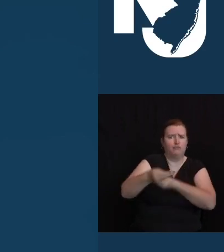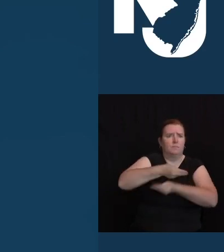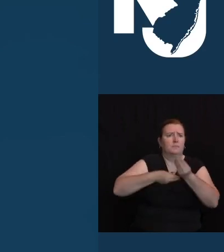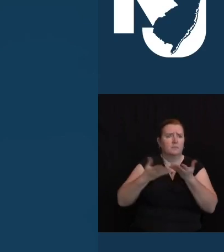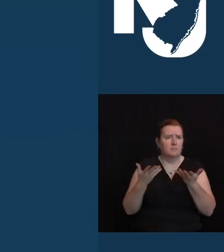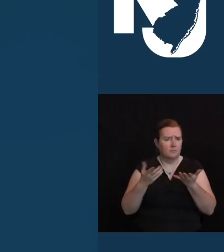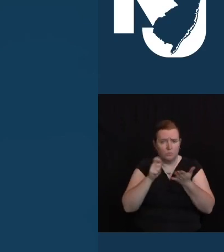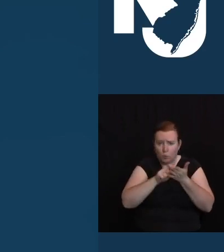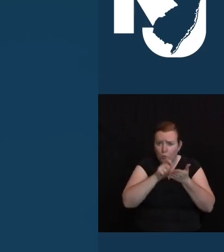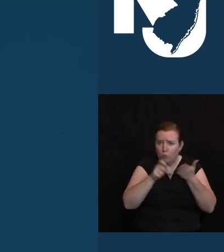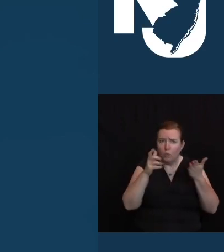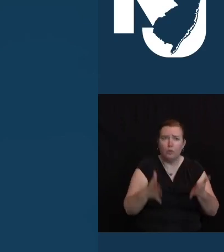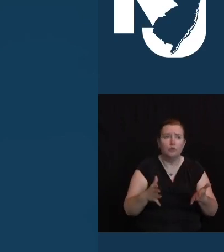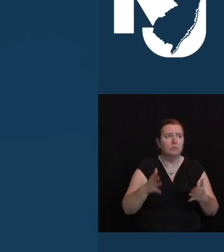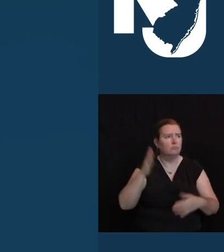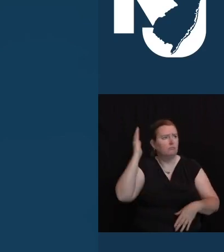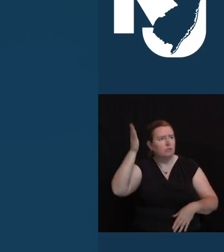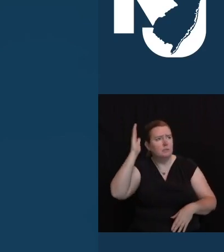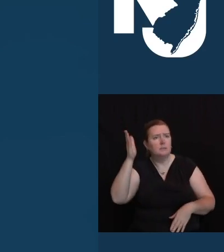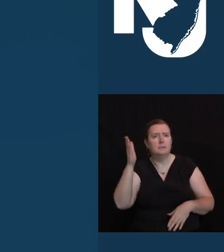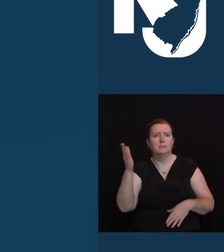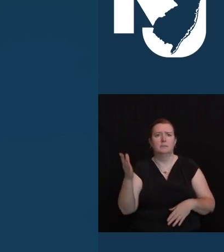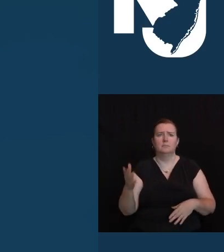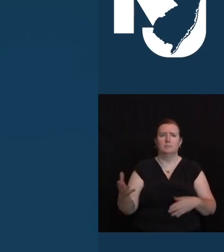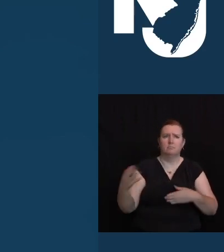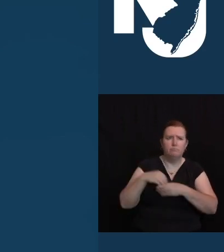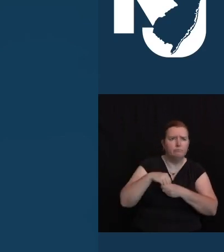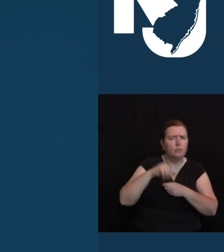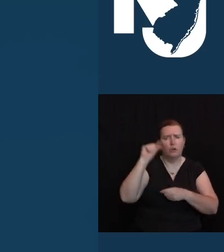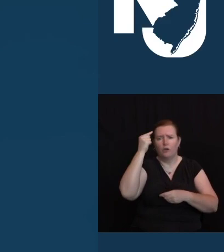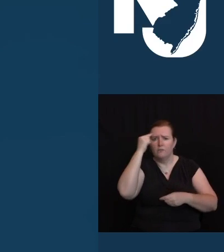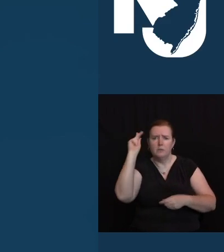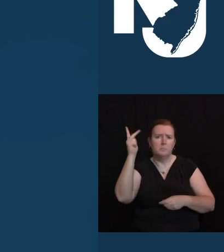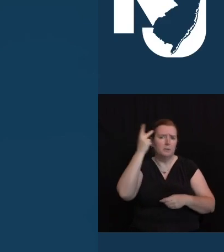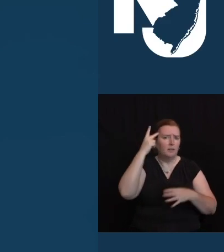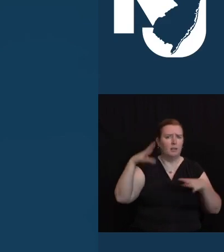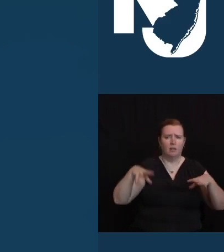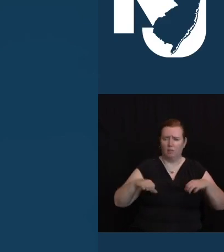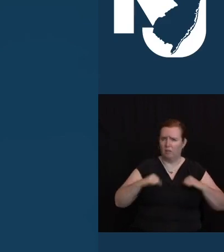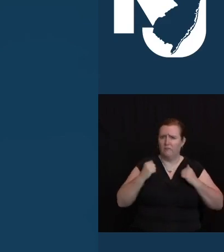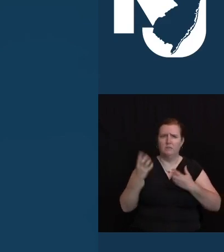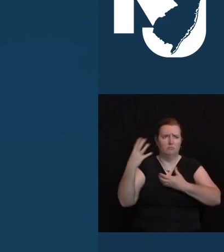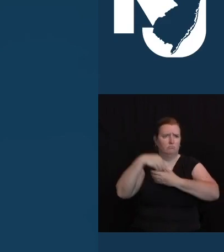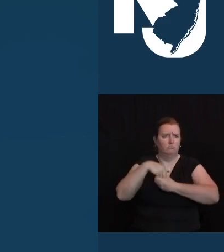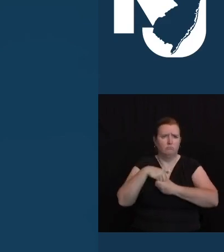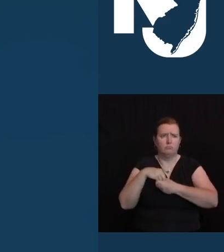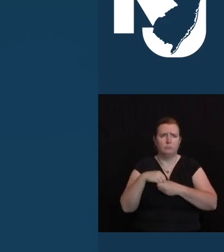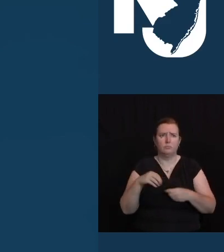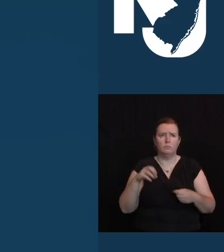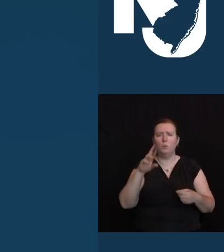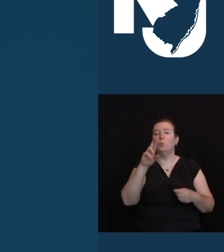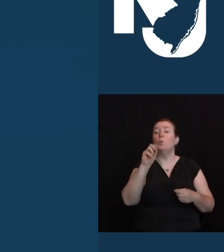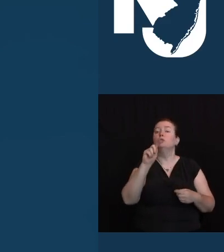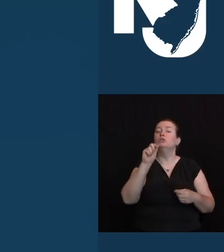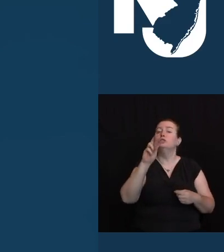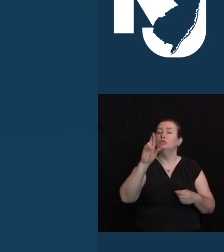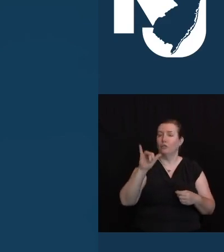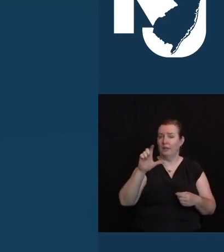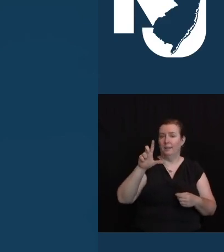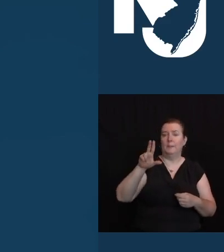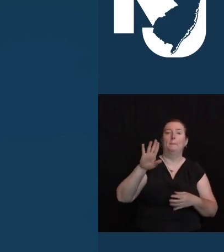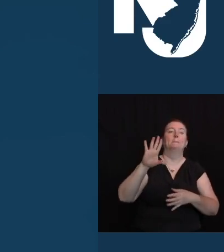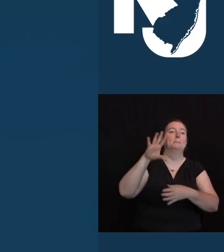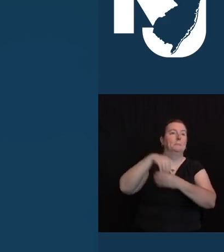equally as engaged in civic life, a leader and tireless volunteer for the Rotary Club of Parsippany, the Parsippany Chamber of